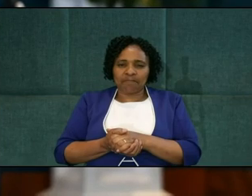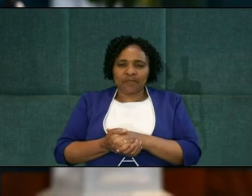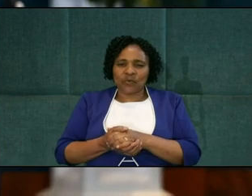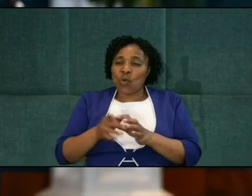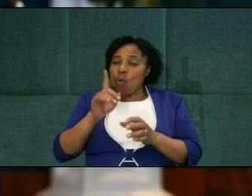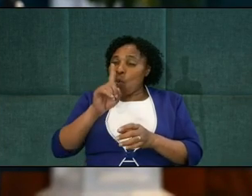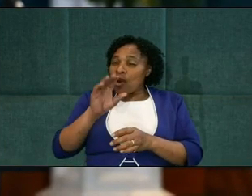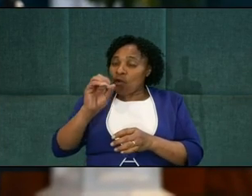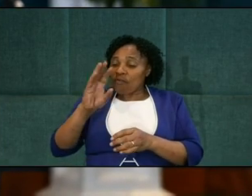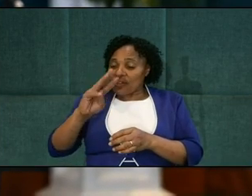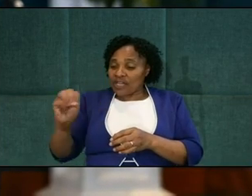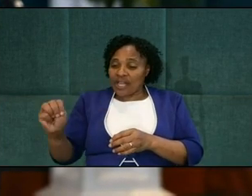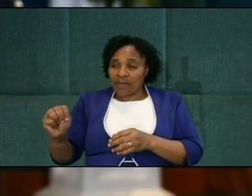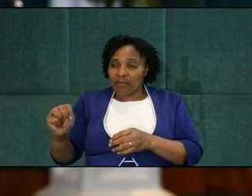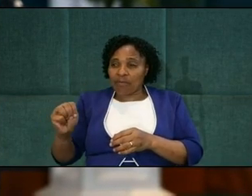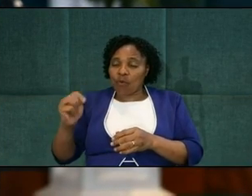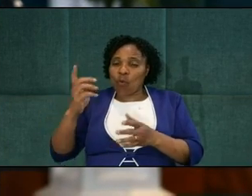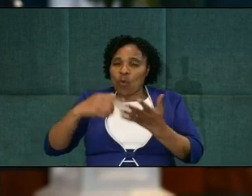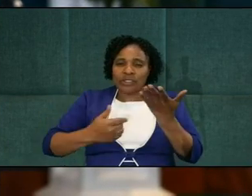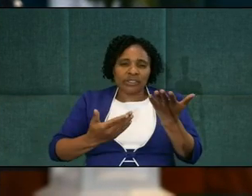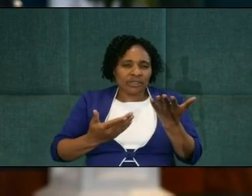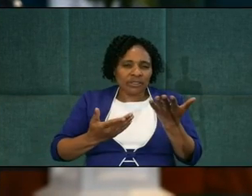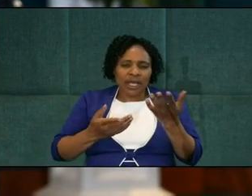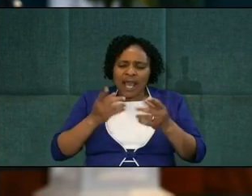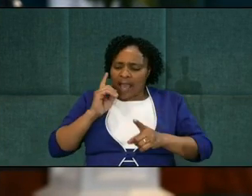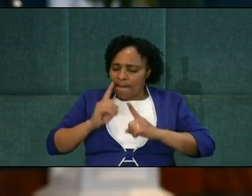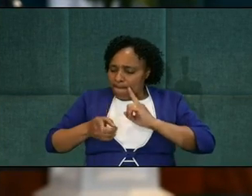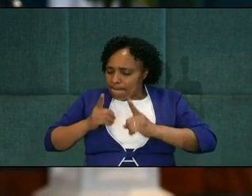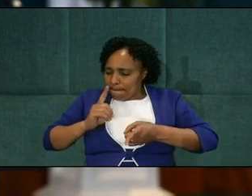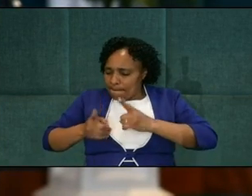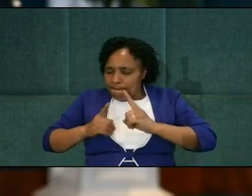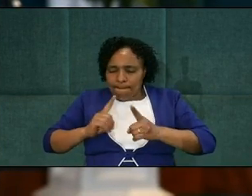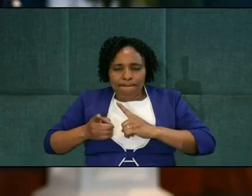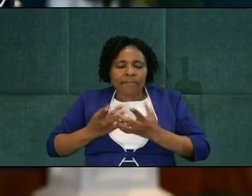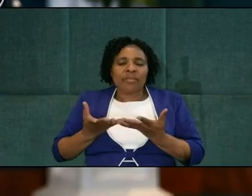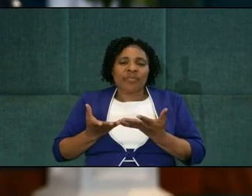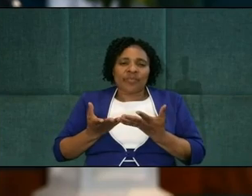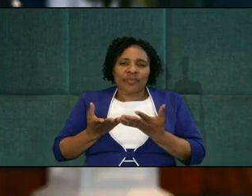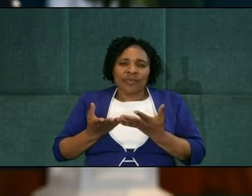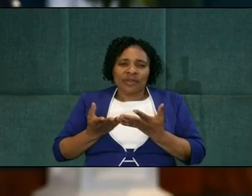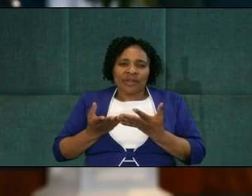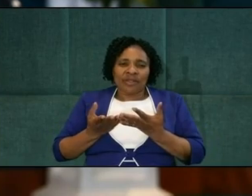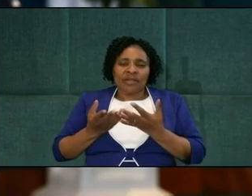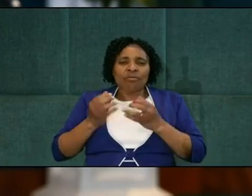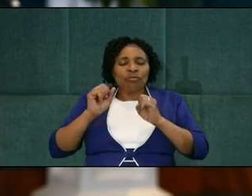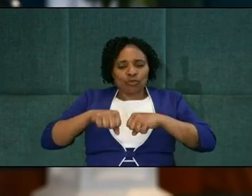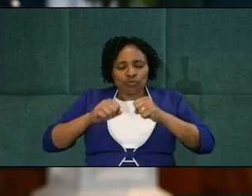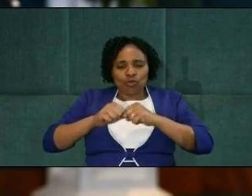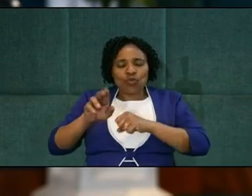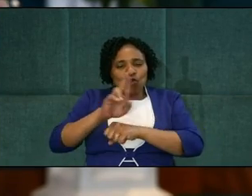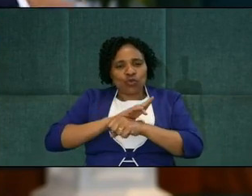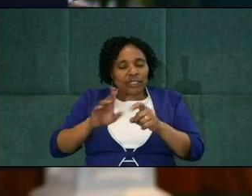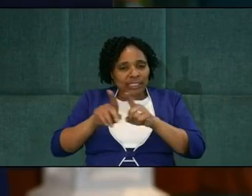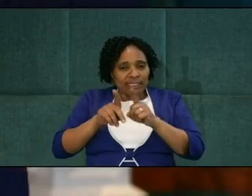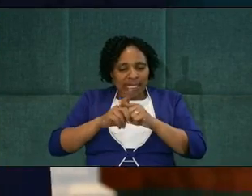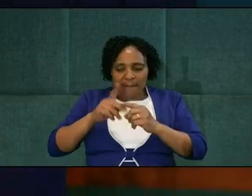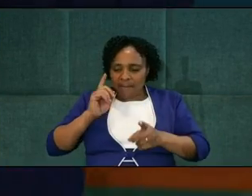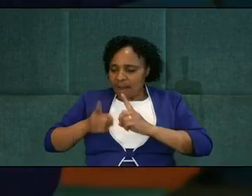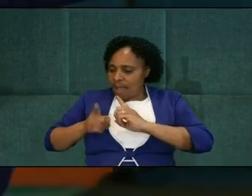One of them is it's a race that we're running. And we use it as a race.